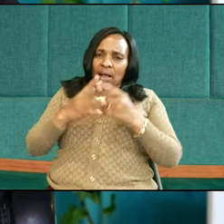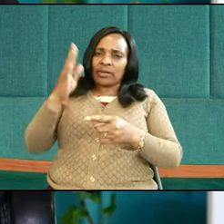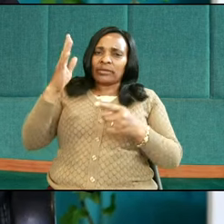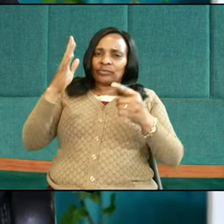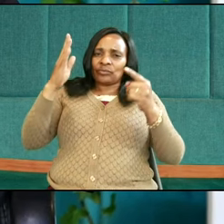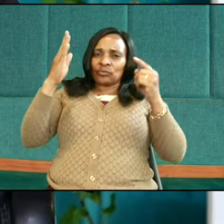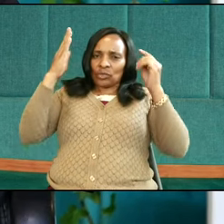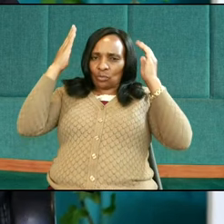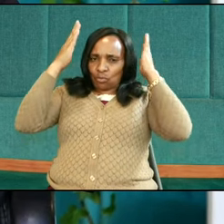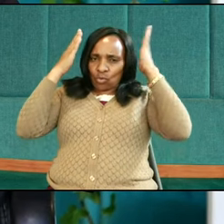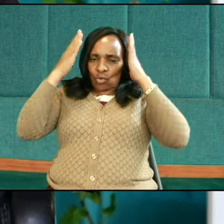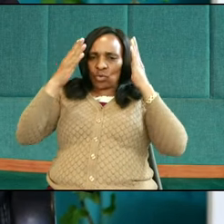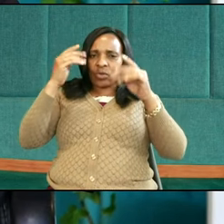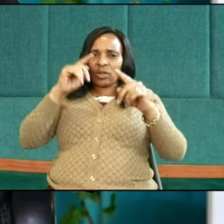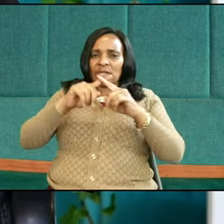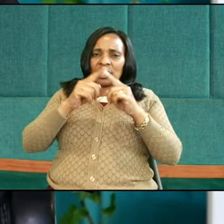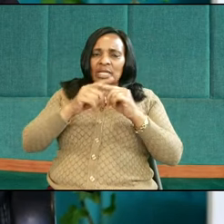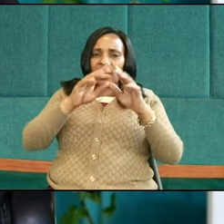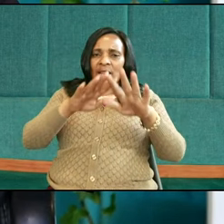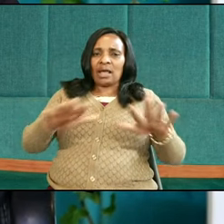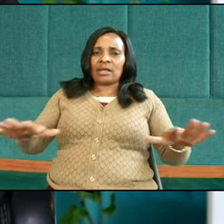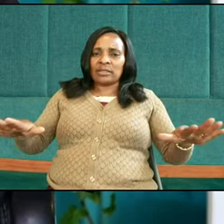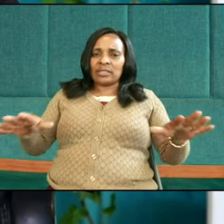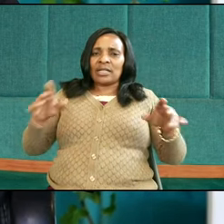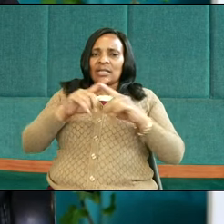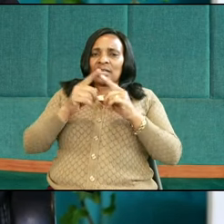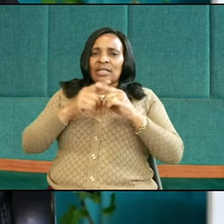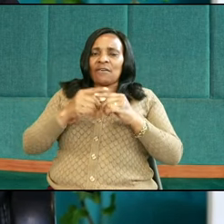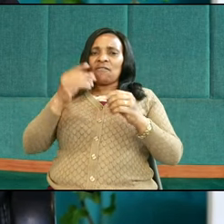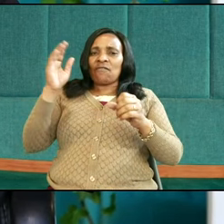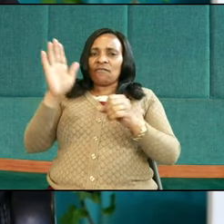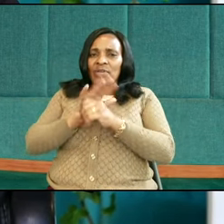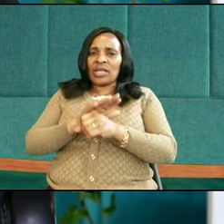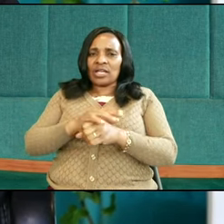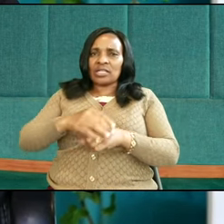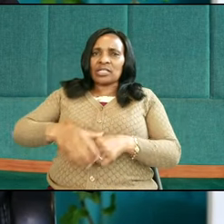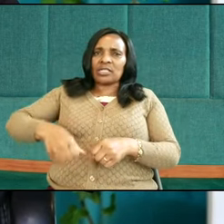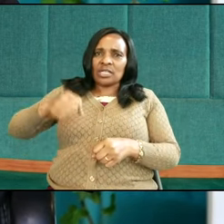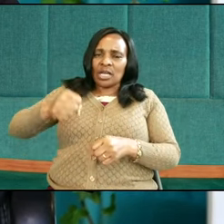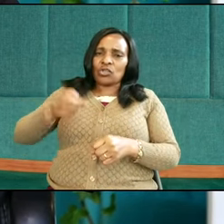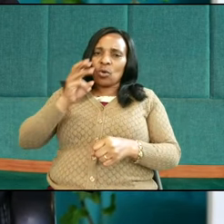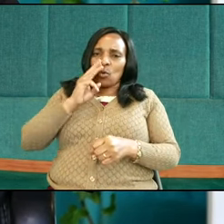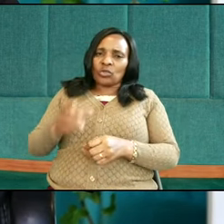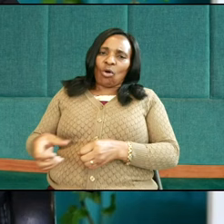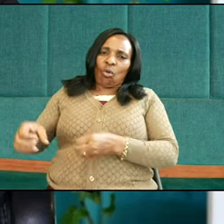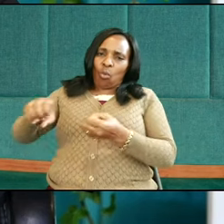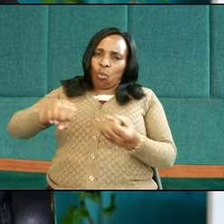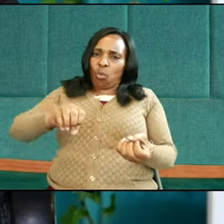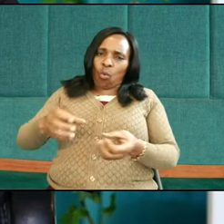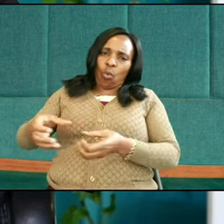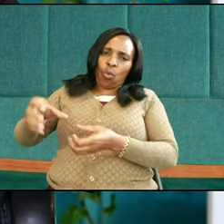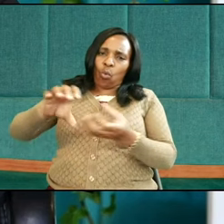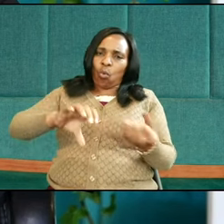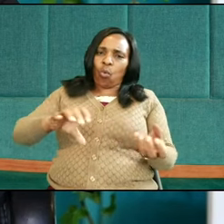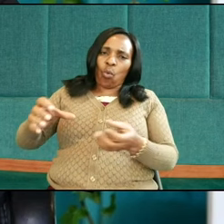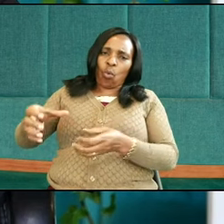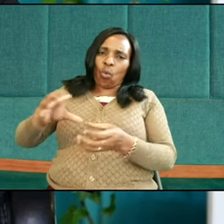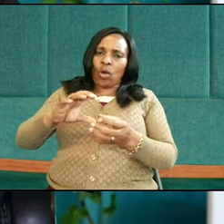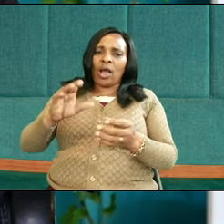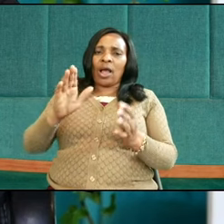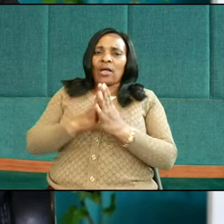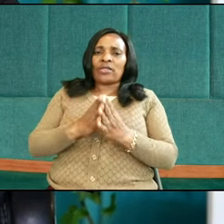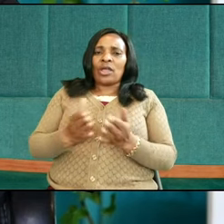it on the wood. Then he said to them, fill 4 large jars of water and pour into the in on the offering and on the